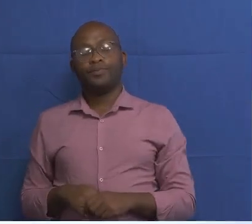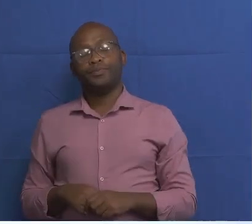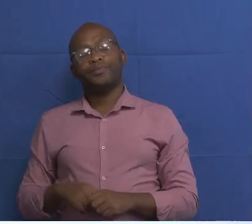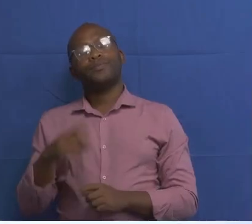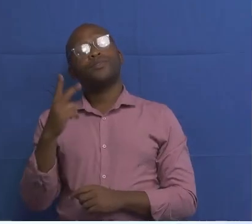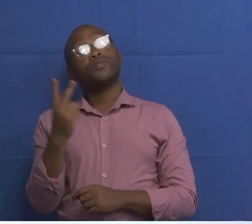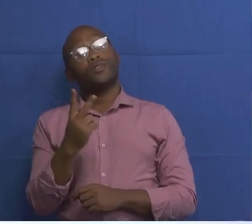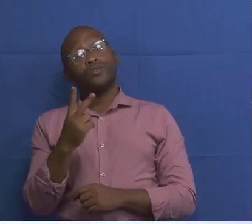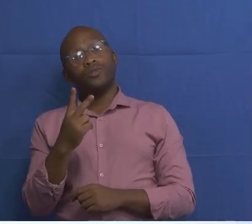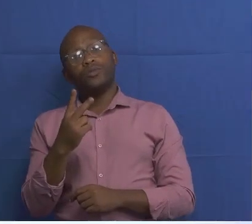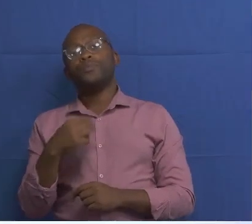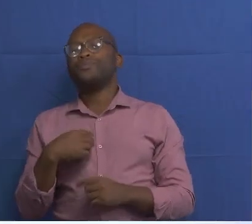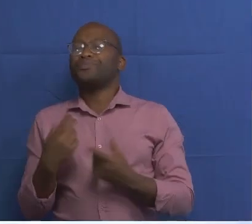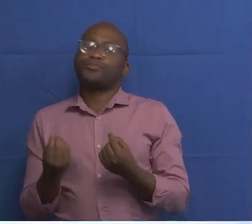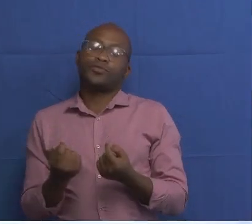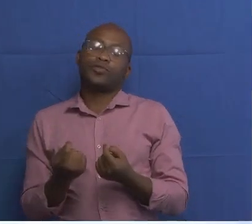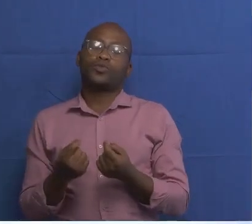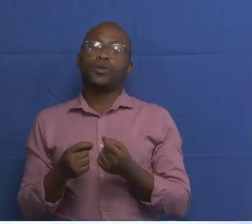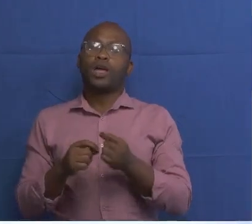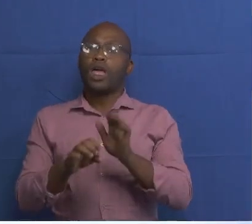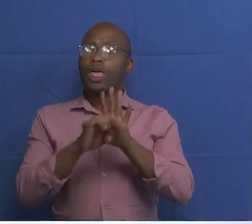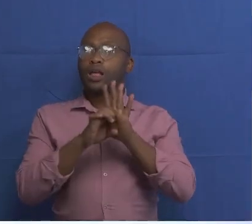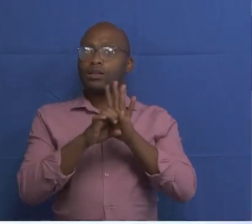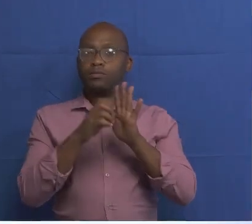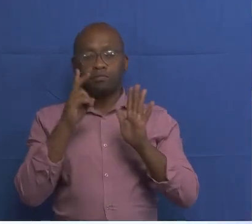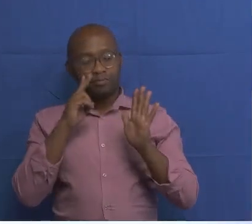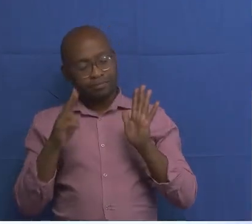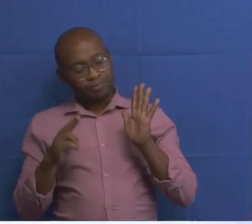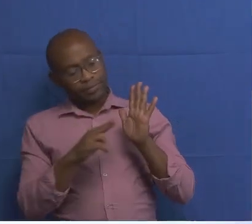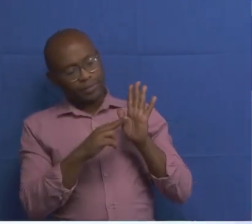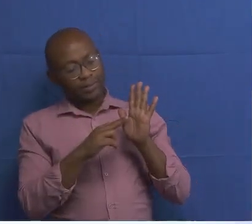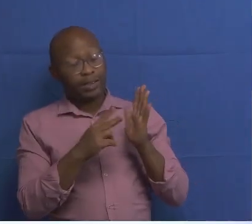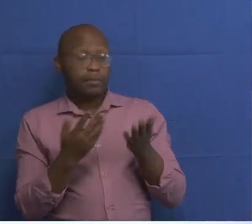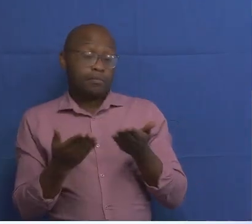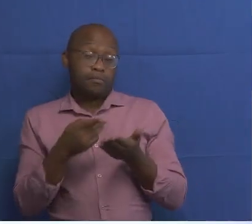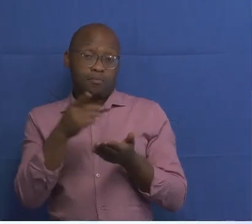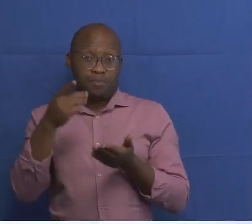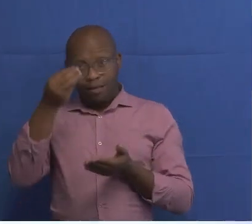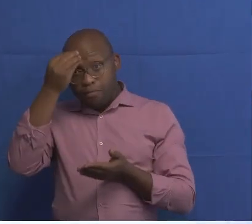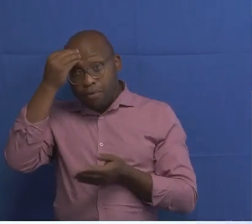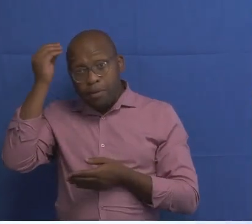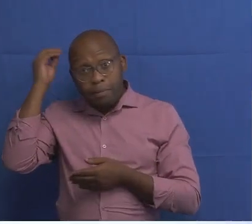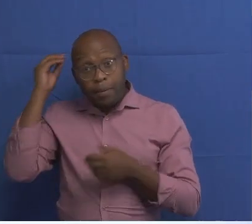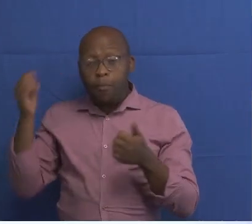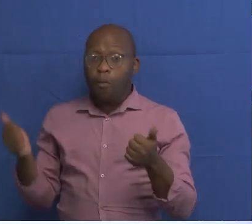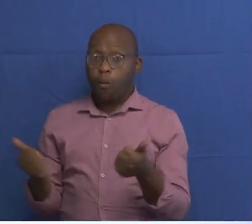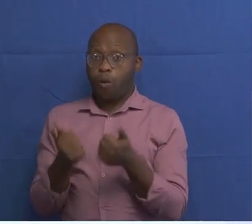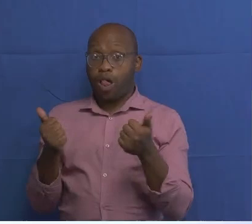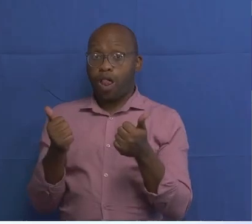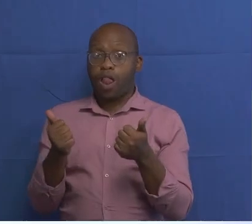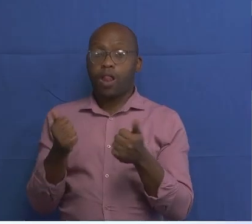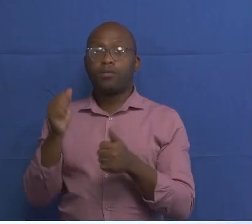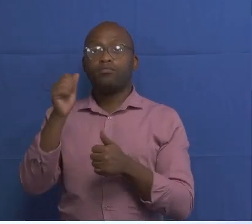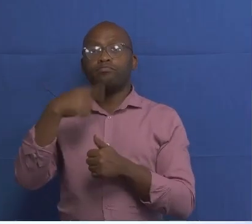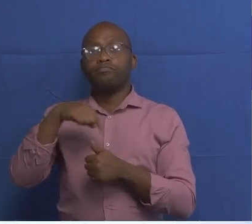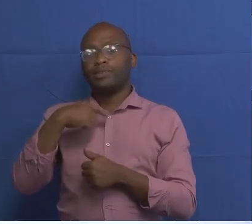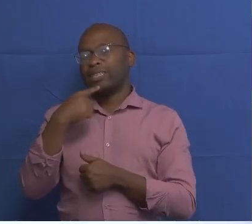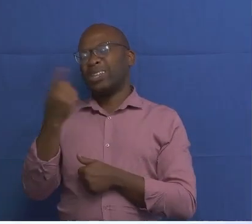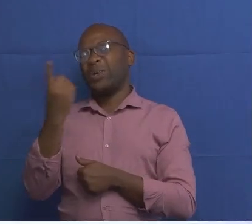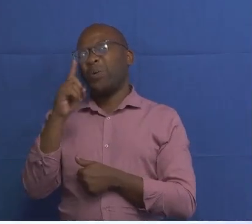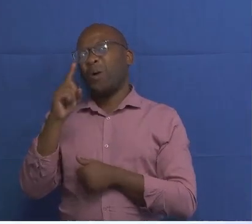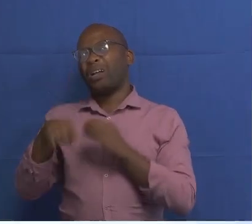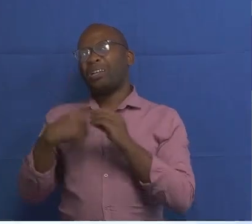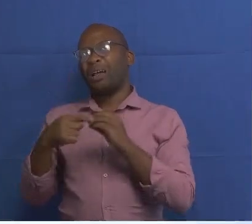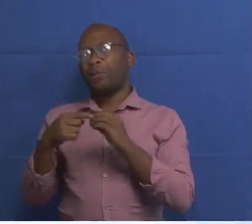at an activity so that we can see that we understand what we are talking about with these alleles. So